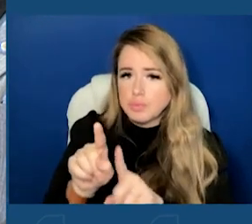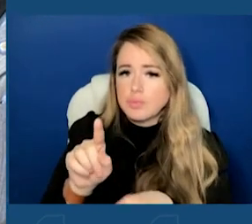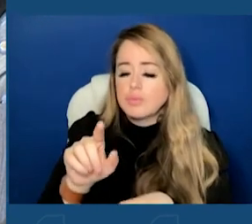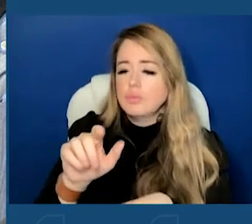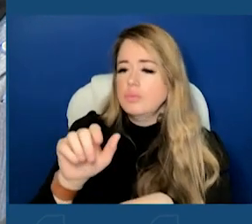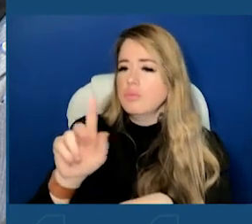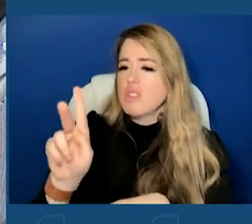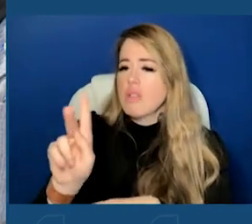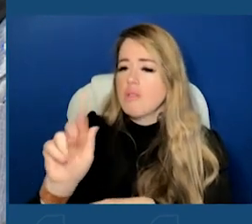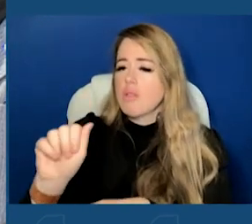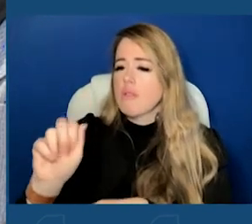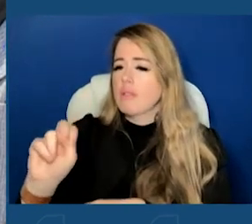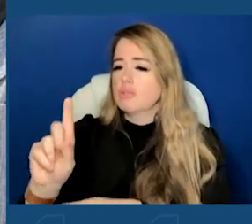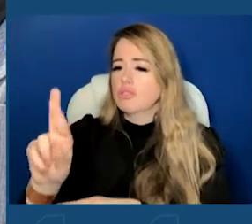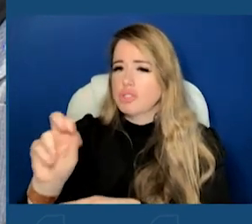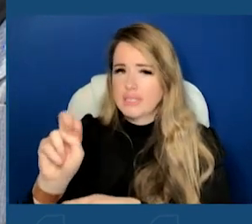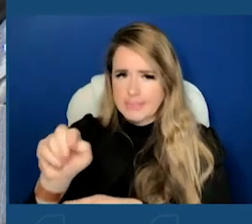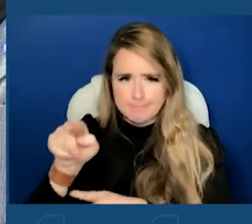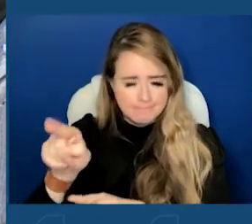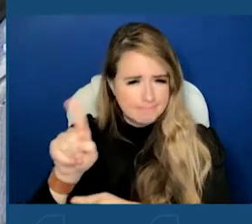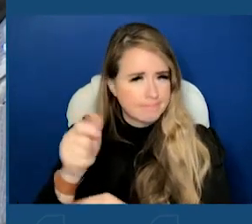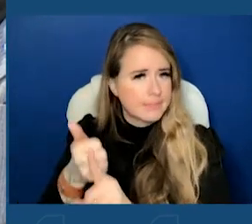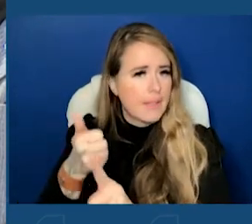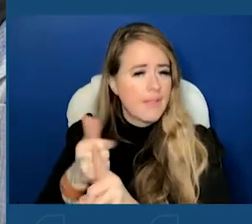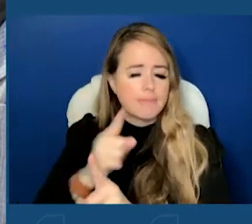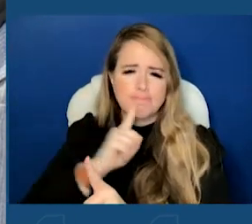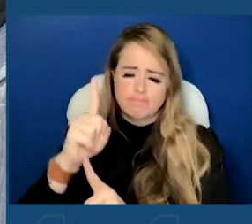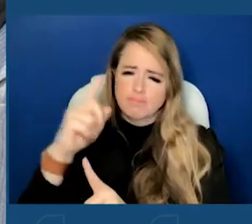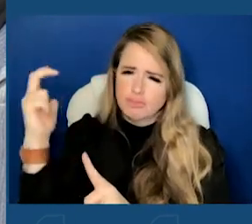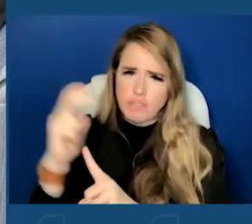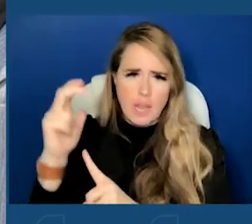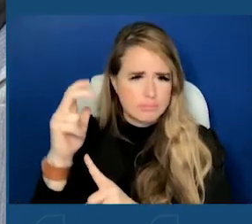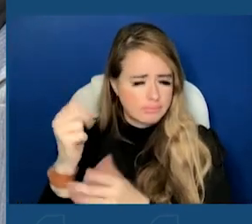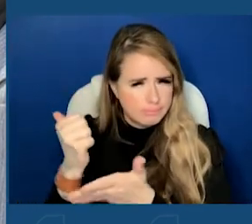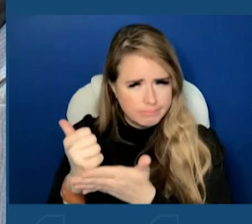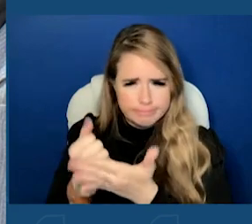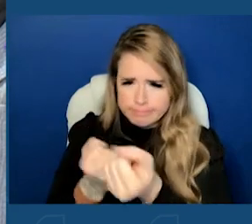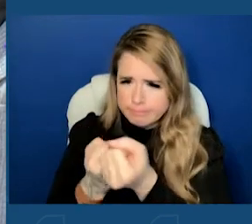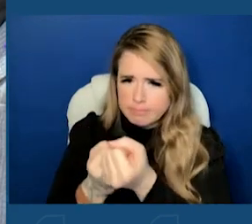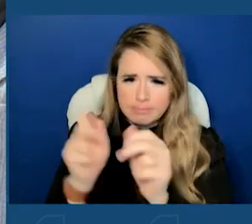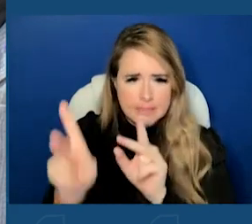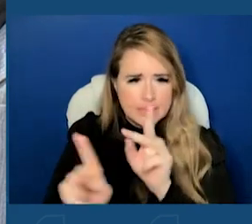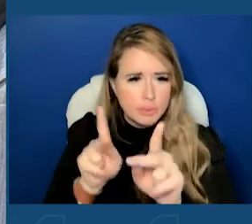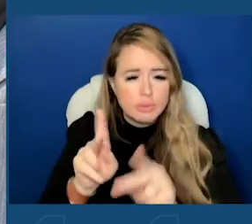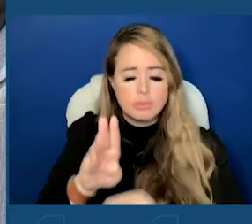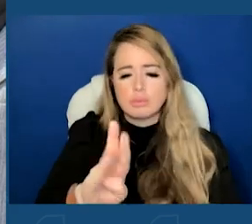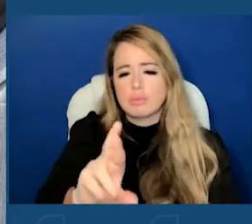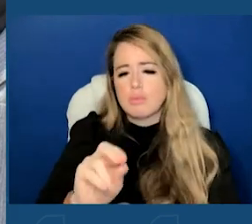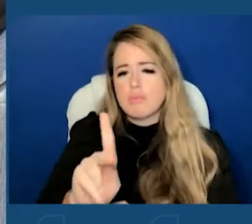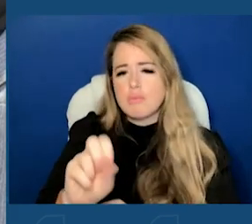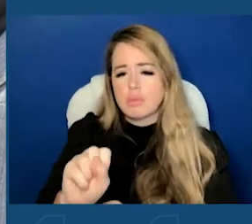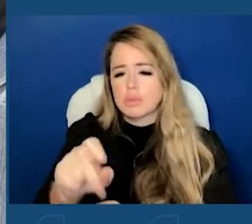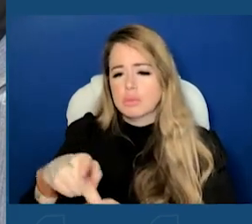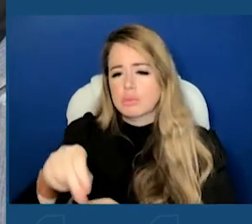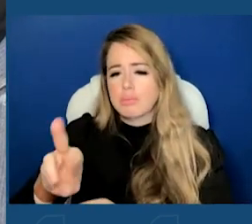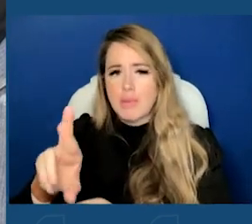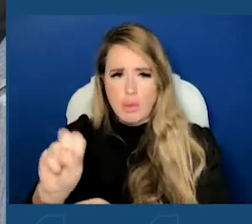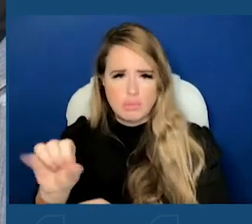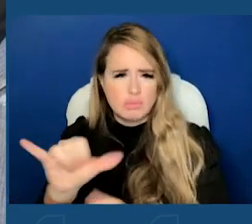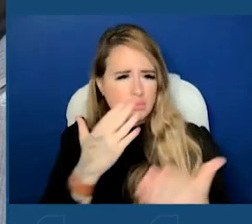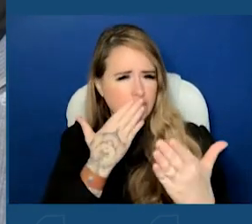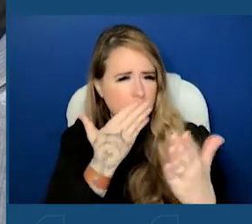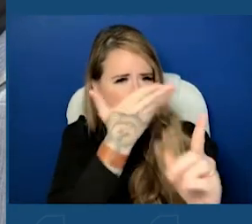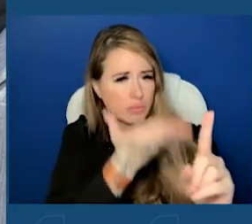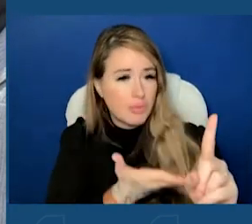great champion for the people he represents, as well as Councilmember Brooks Powers. I want to thank her for joining us as well. And the Red Cross staff